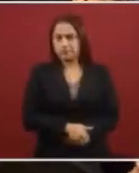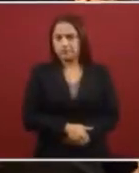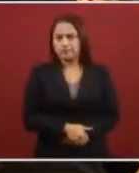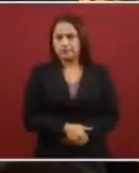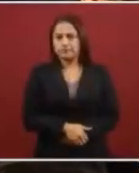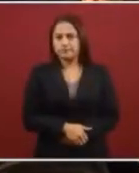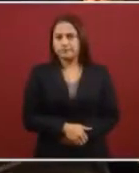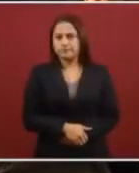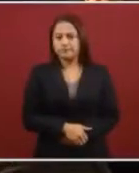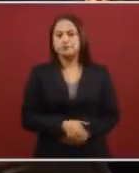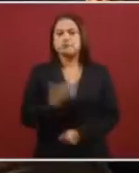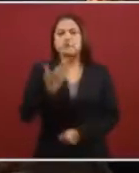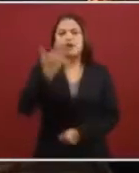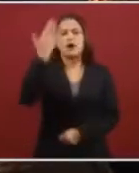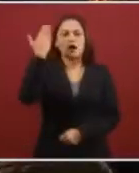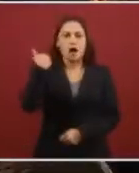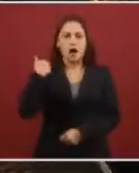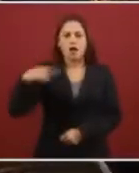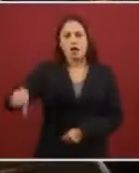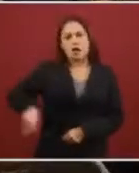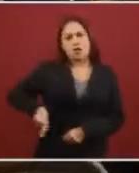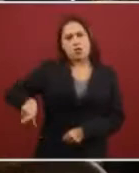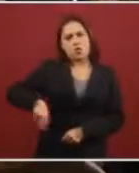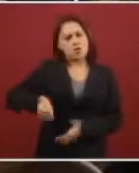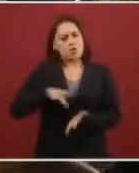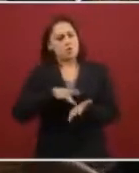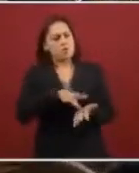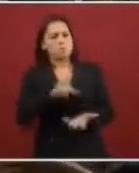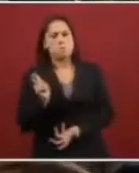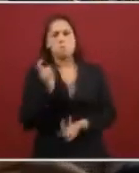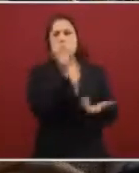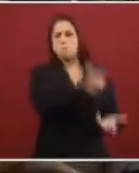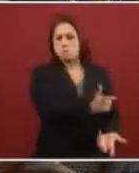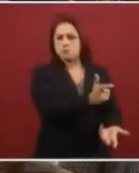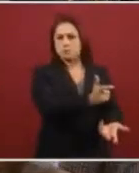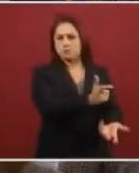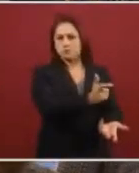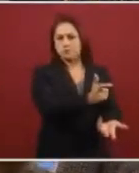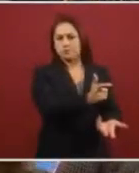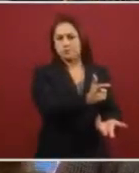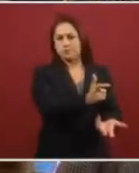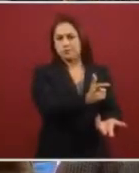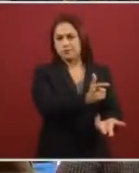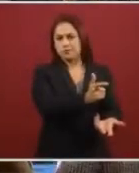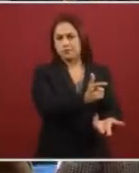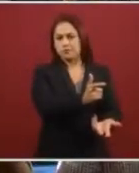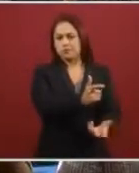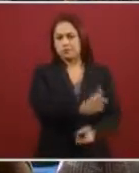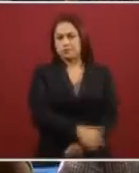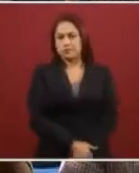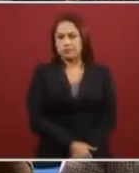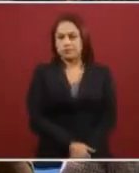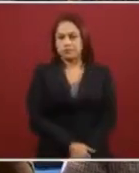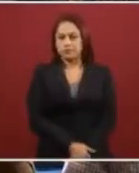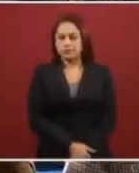union. Recibían that were apoyos receiving del gobierno. Money from the government.